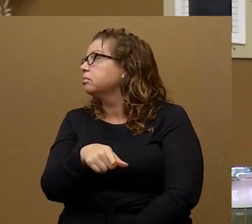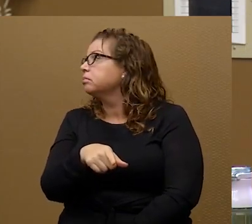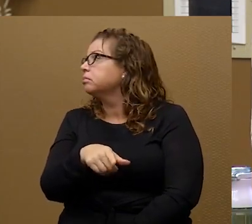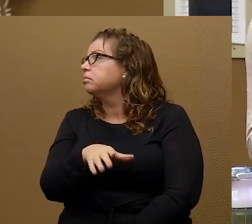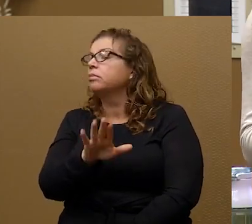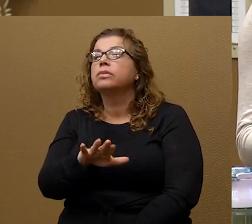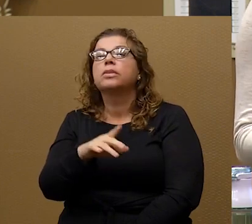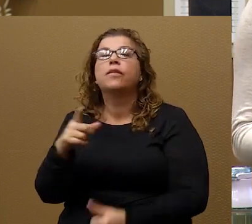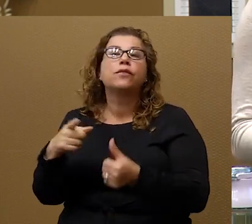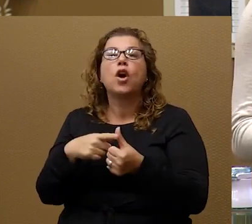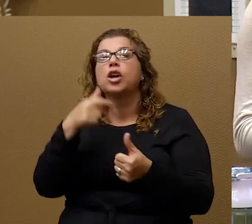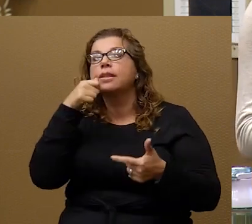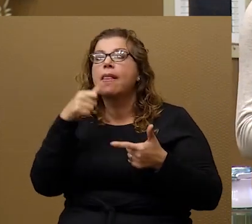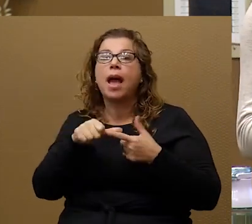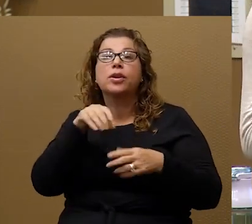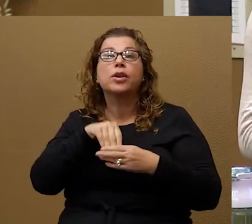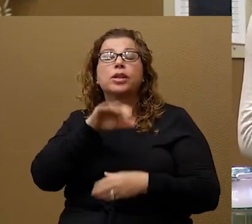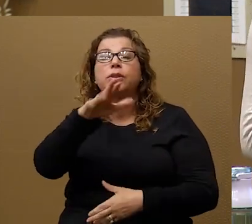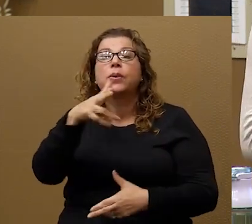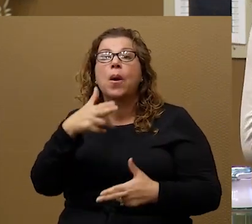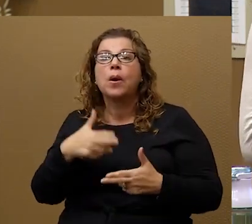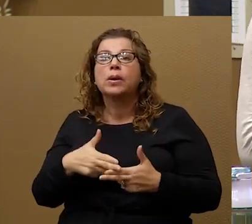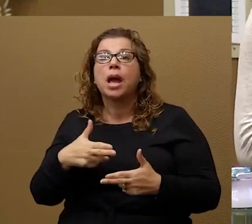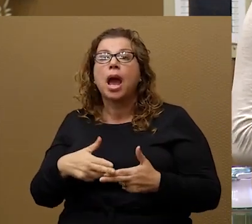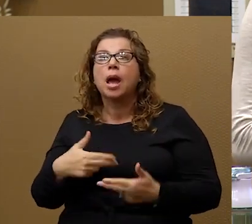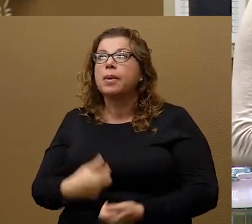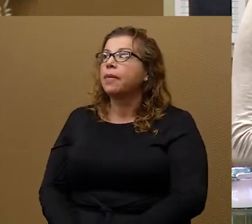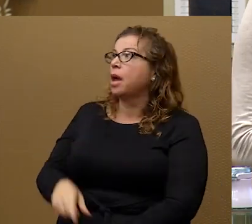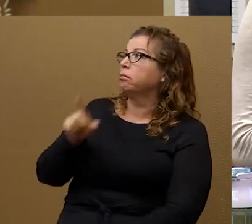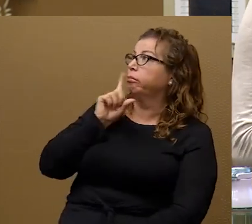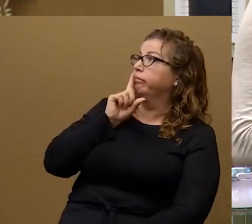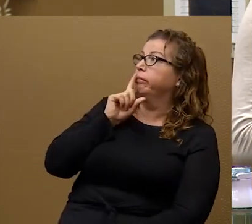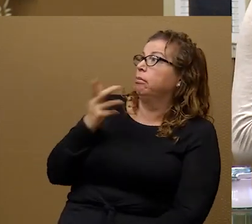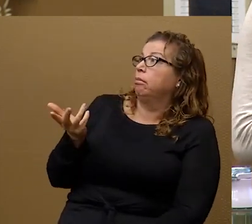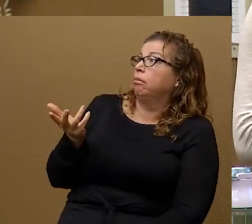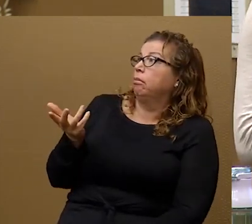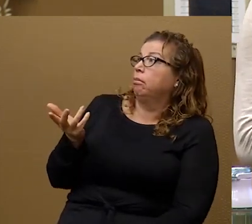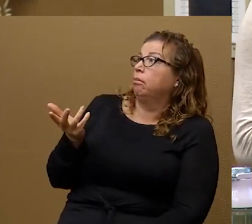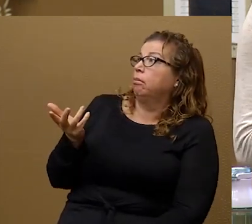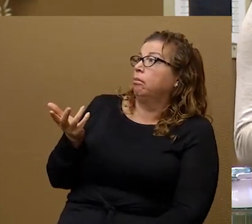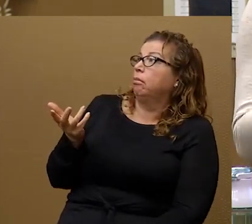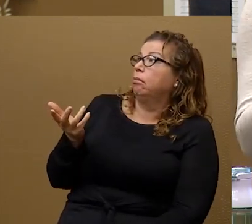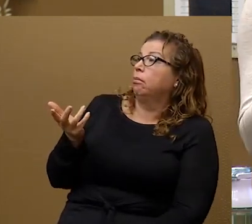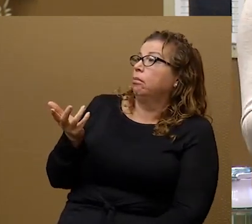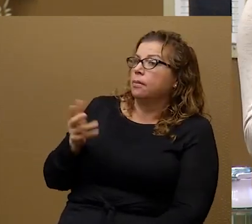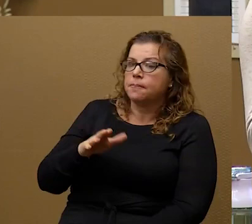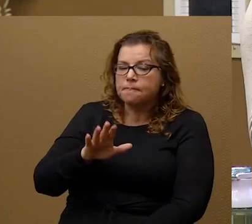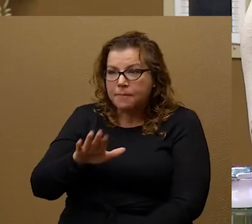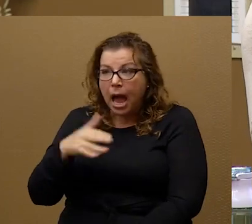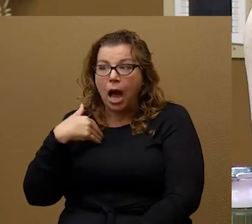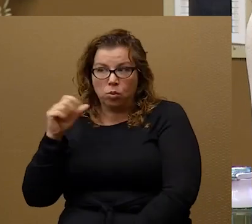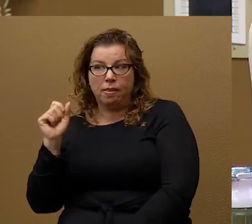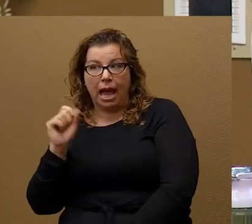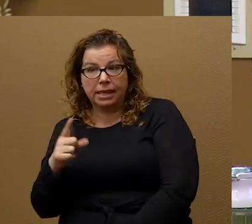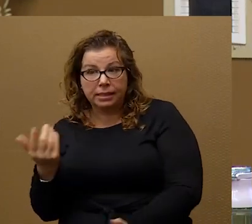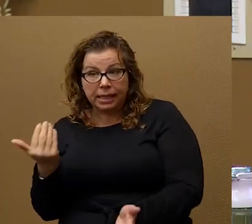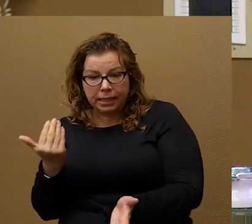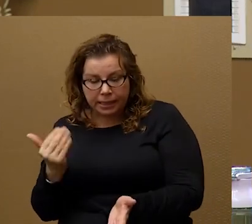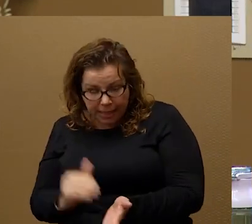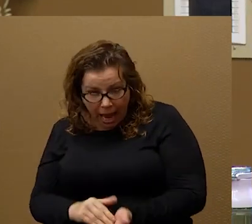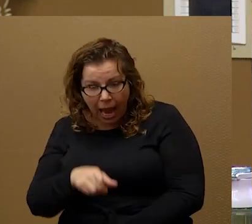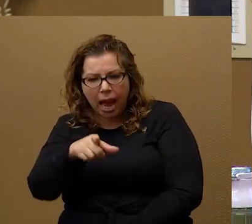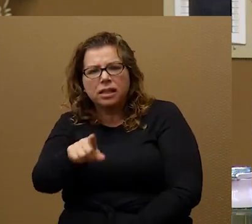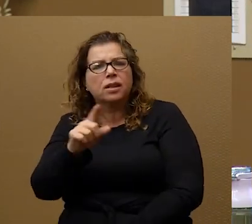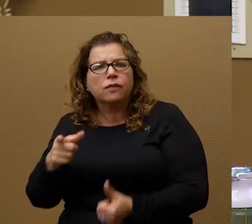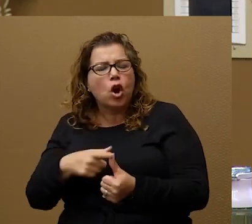what's the first letter in their name, and they don't say anything, and they just look at me. Then I might say the question again to give them